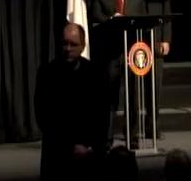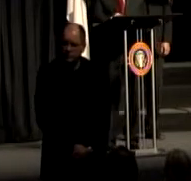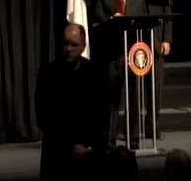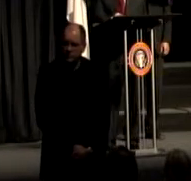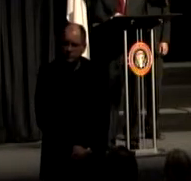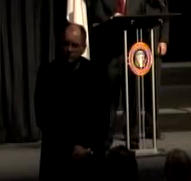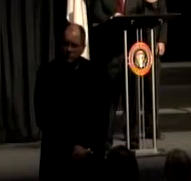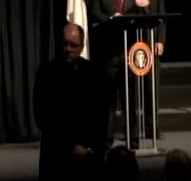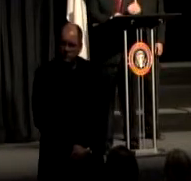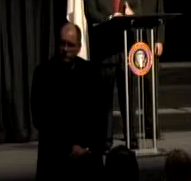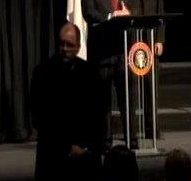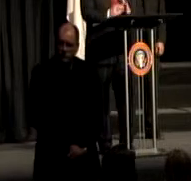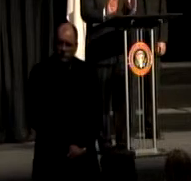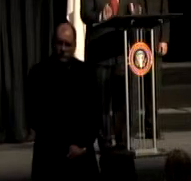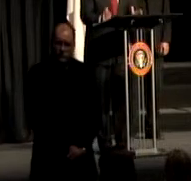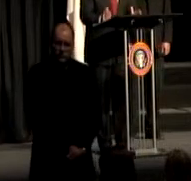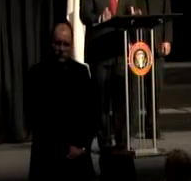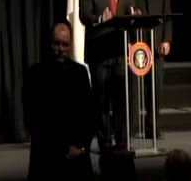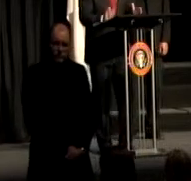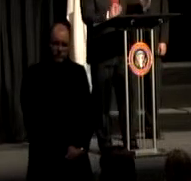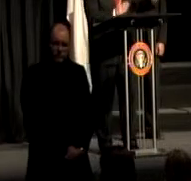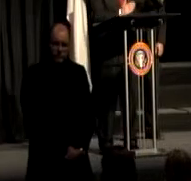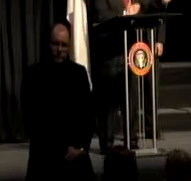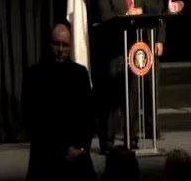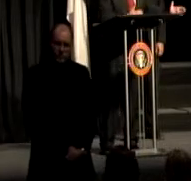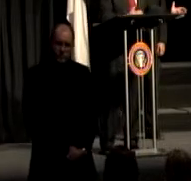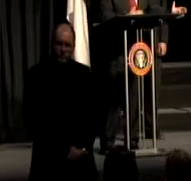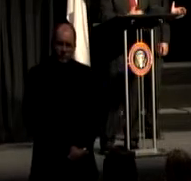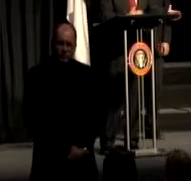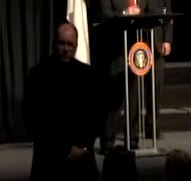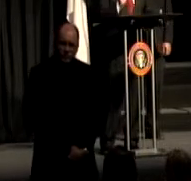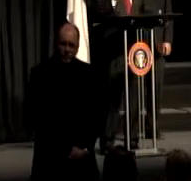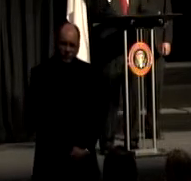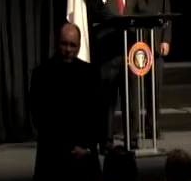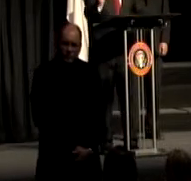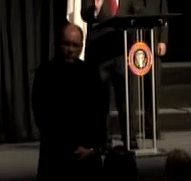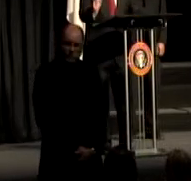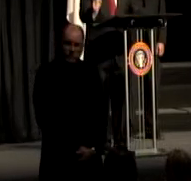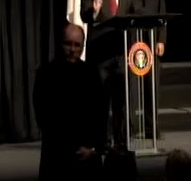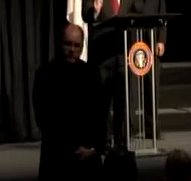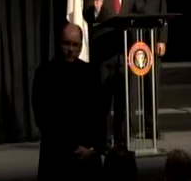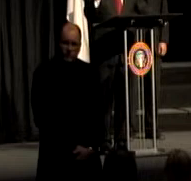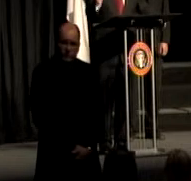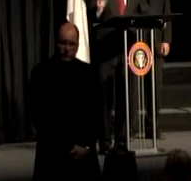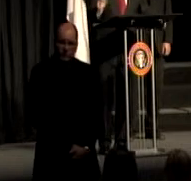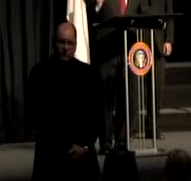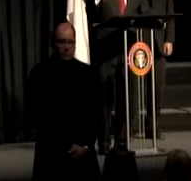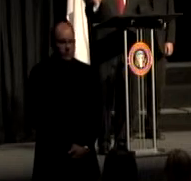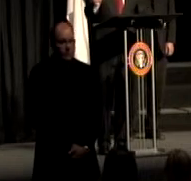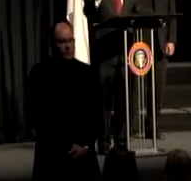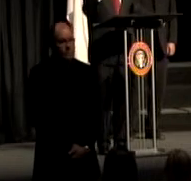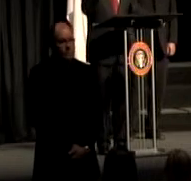race maybe the way they look or even how they act I believe it's our job to